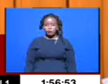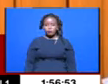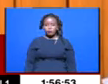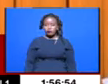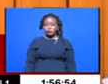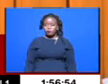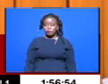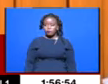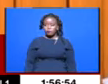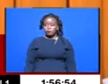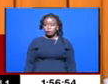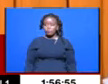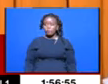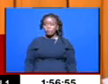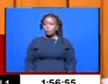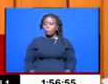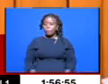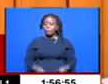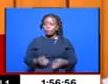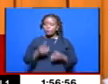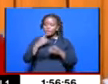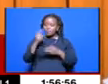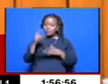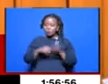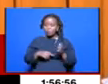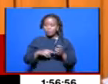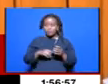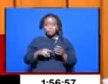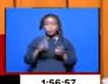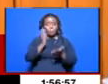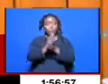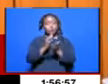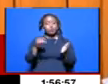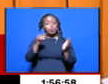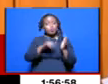They say that we agree